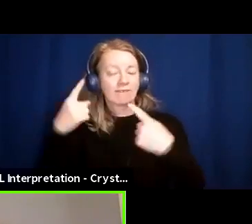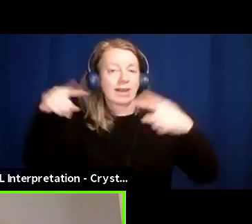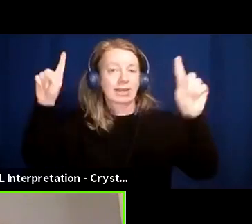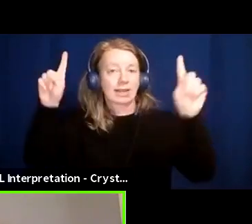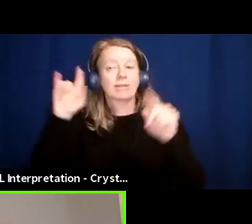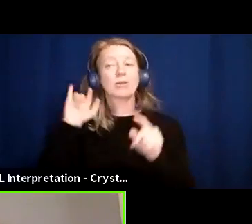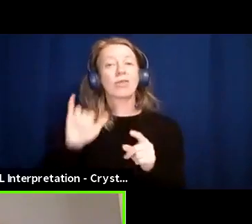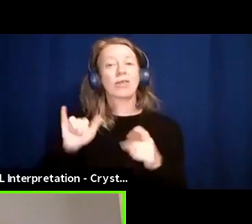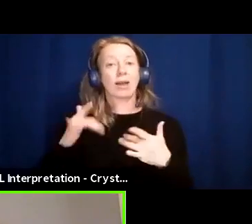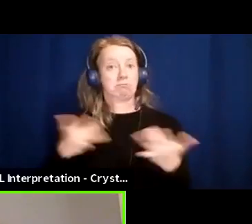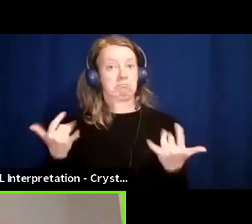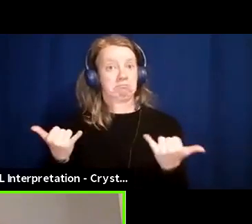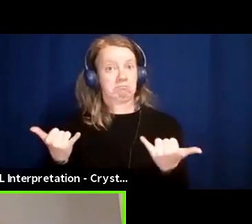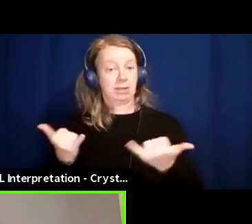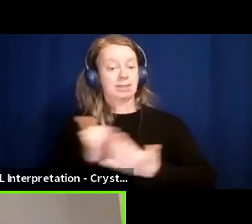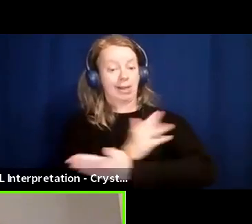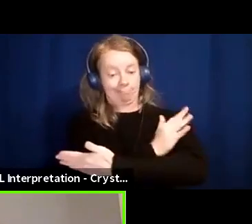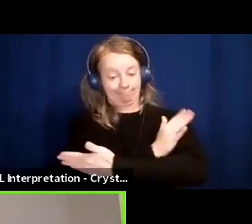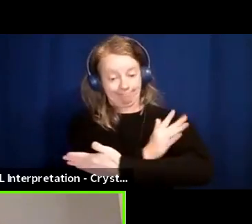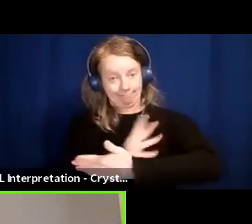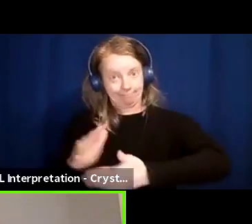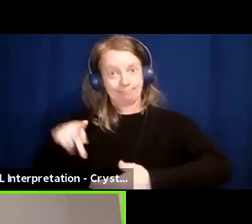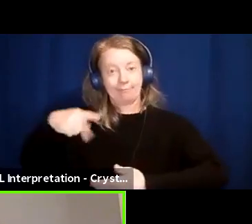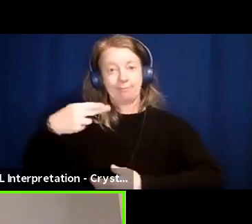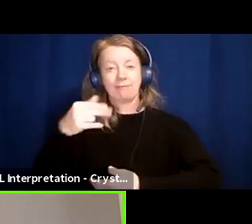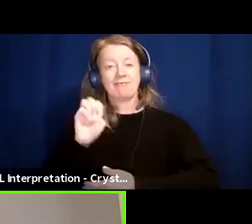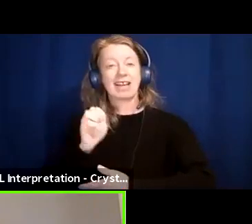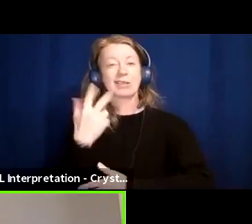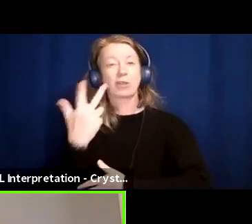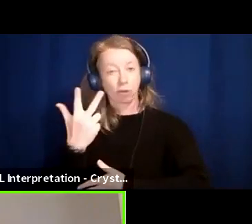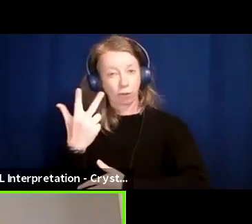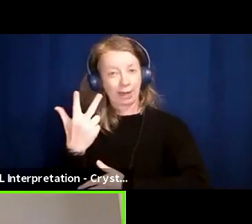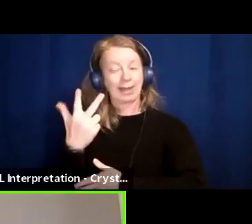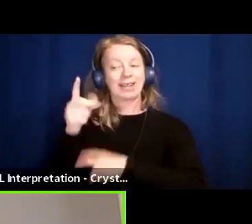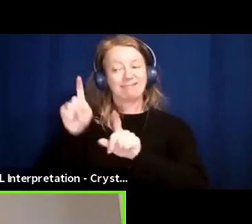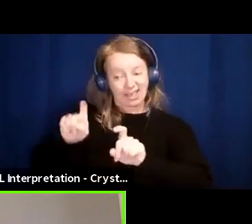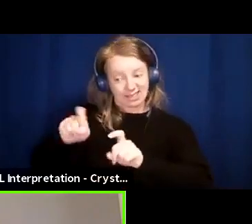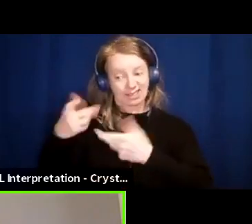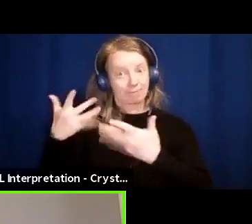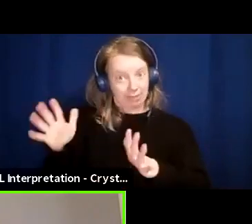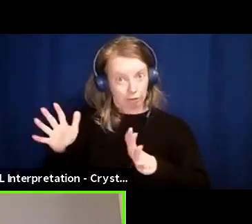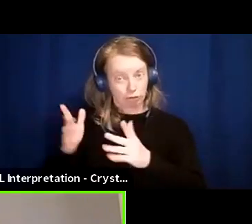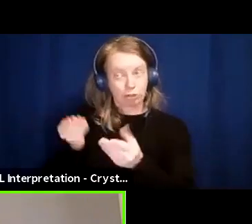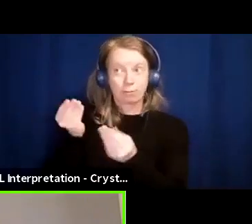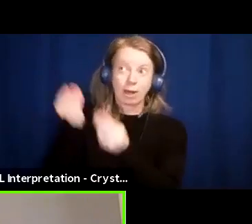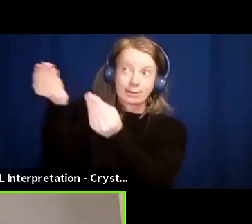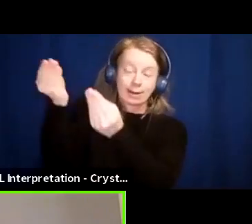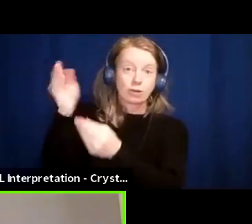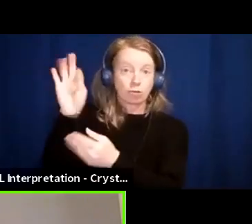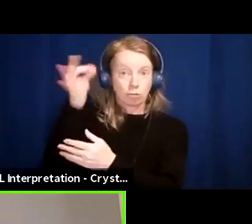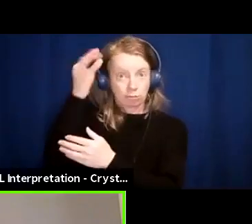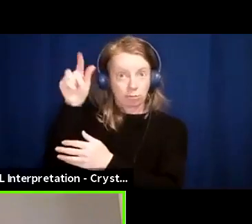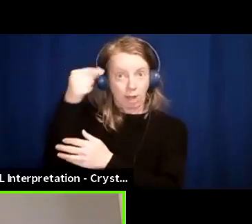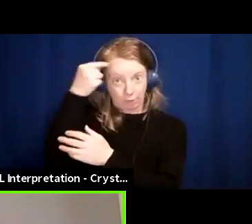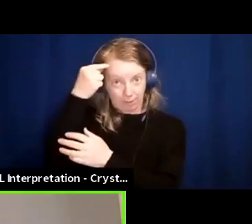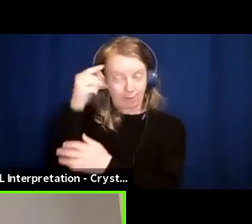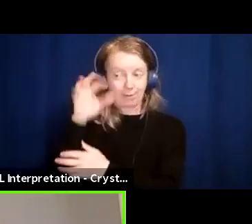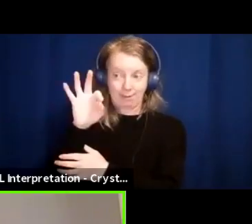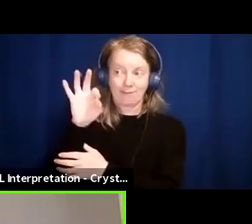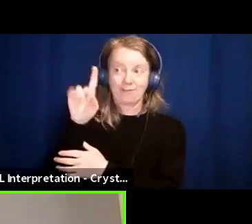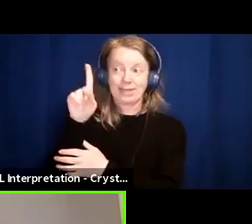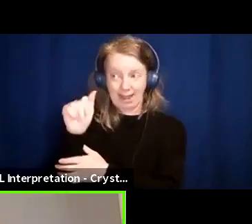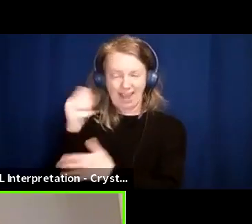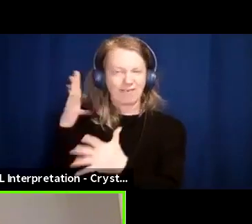are. The phase 3 trial information has been presented. The FDA has approved the 2 vaccines,